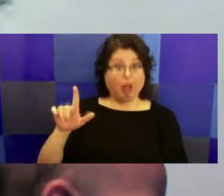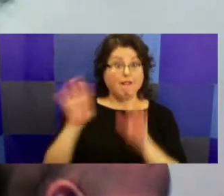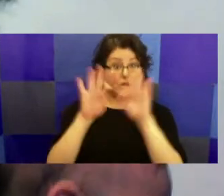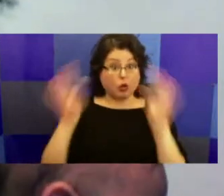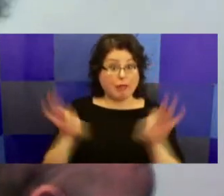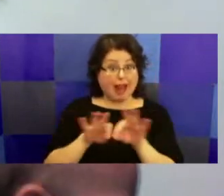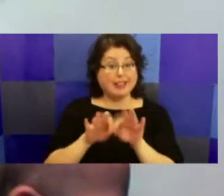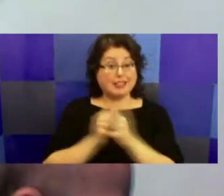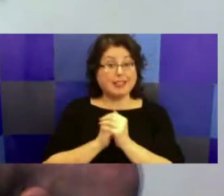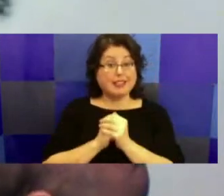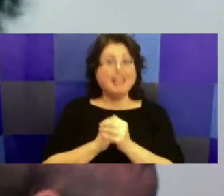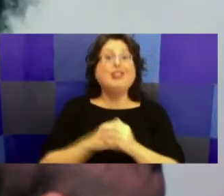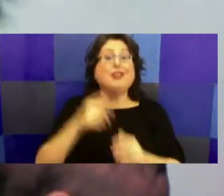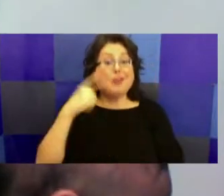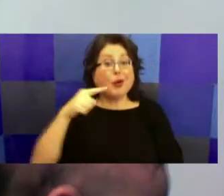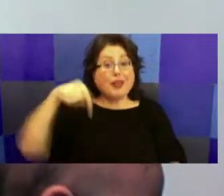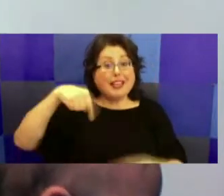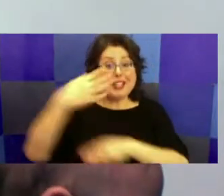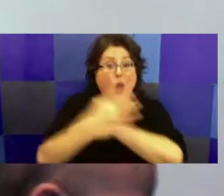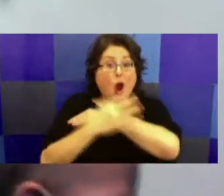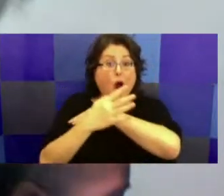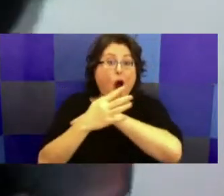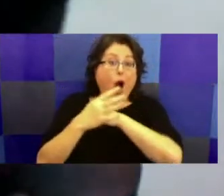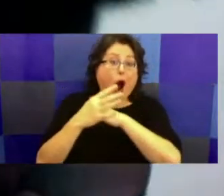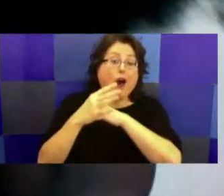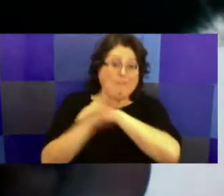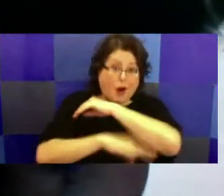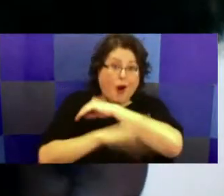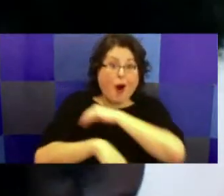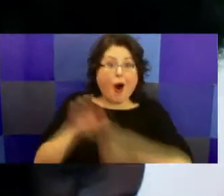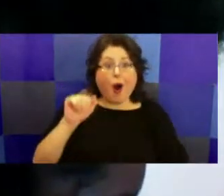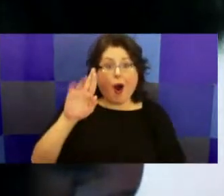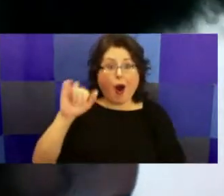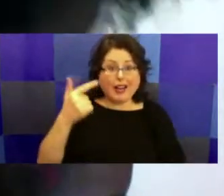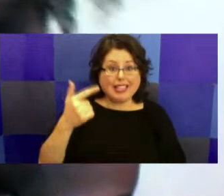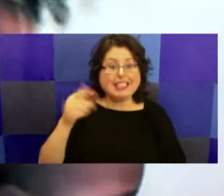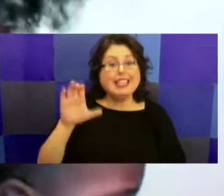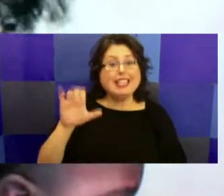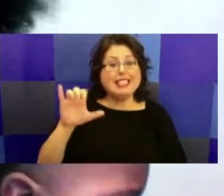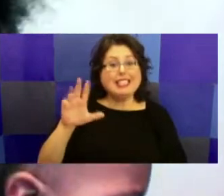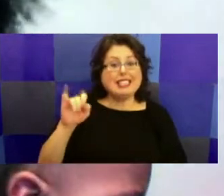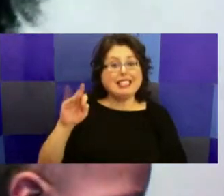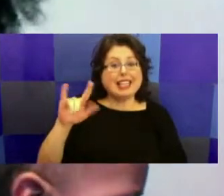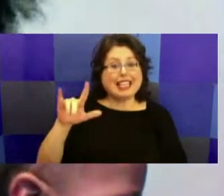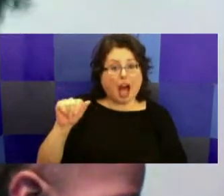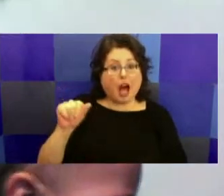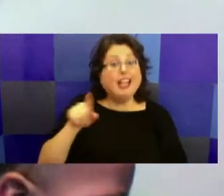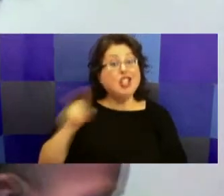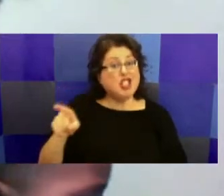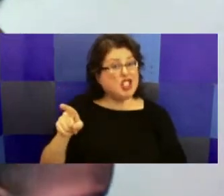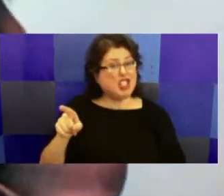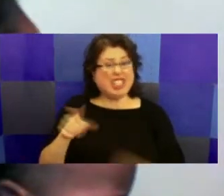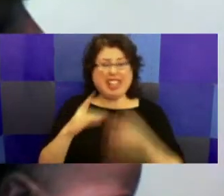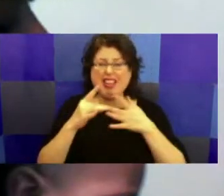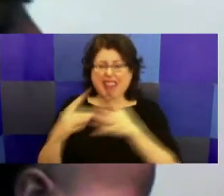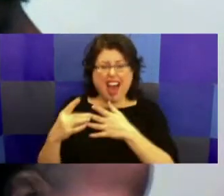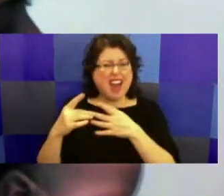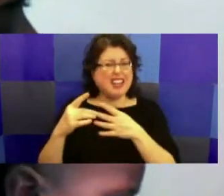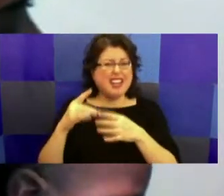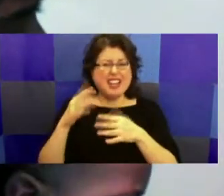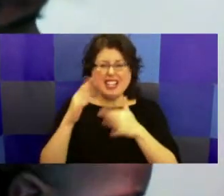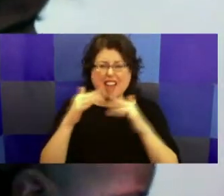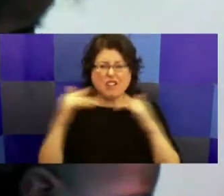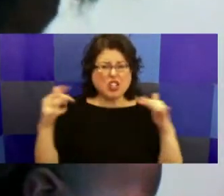keynote speaker in August, Cecilia Loving, is an industry leader in diversity and